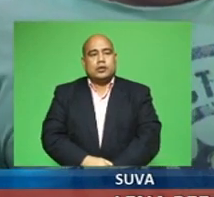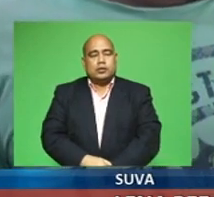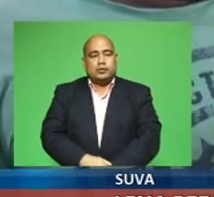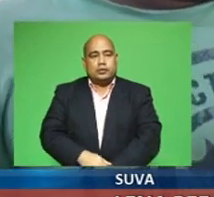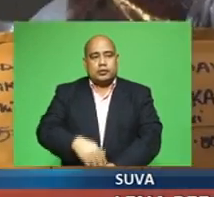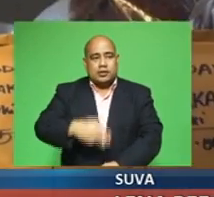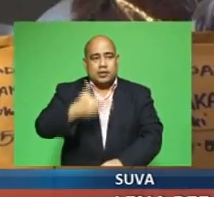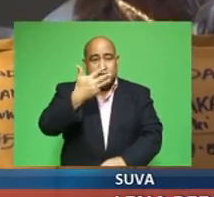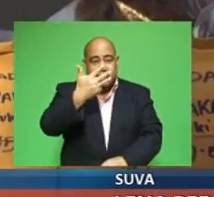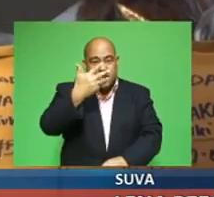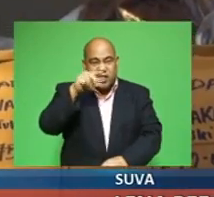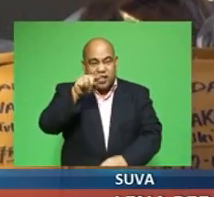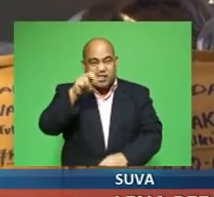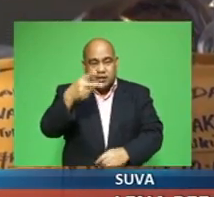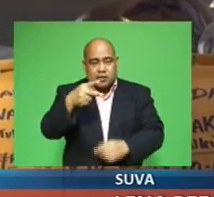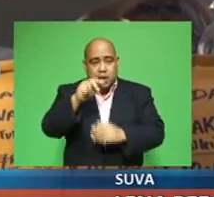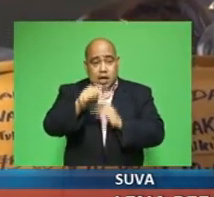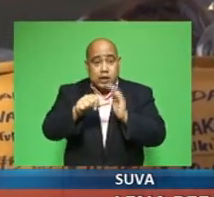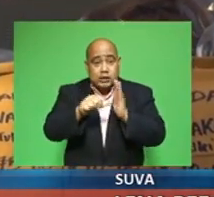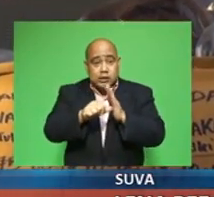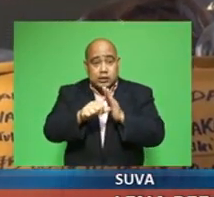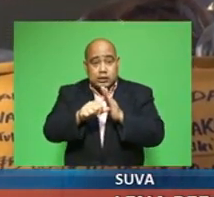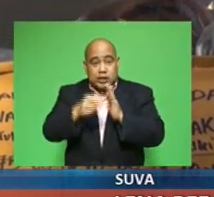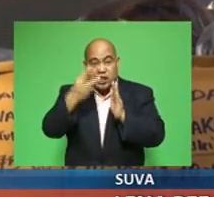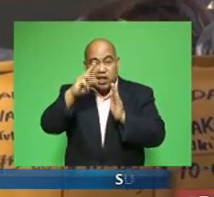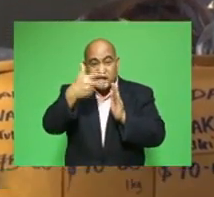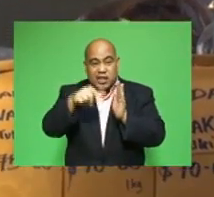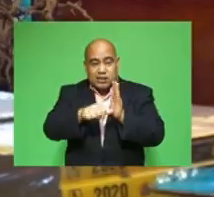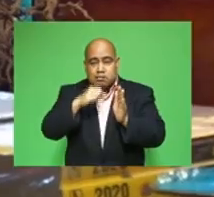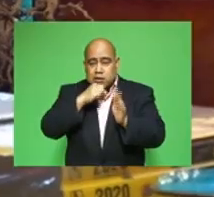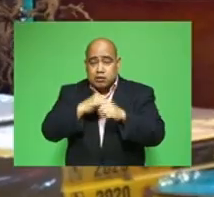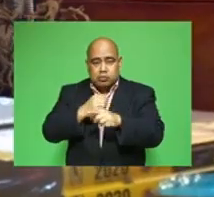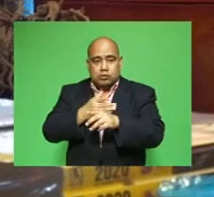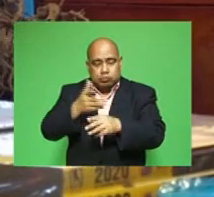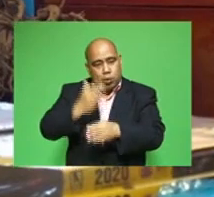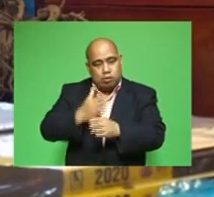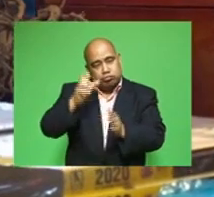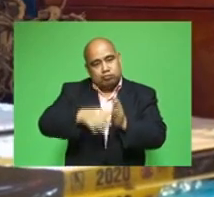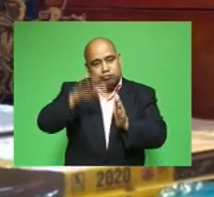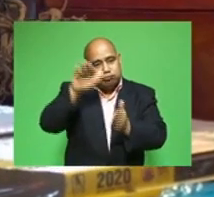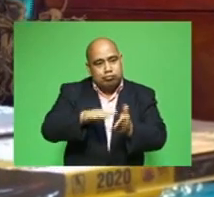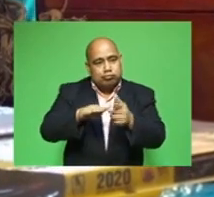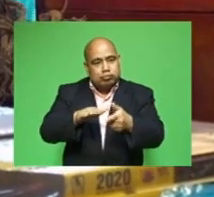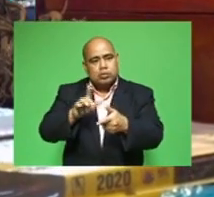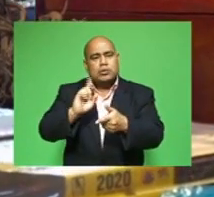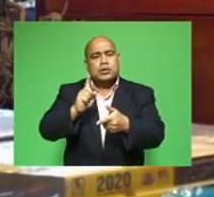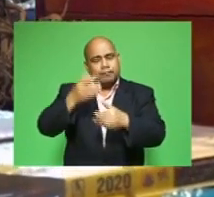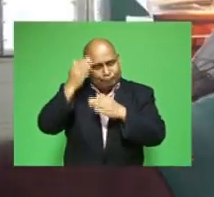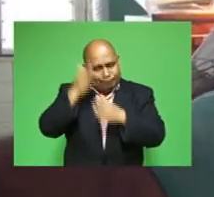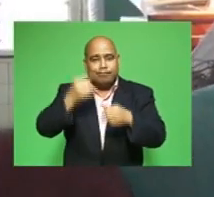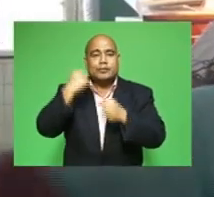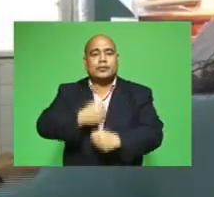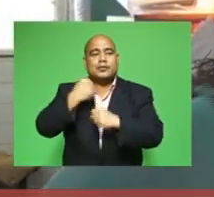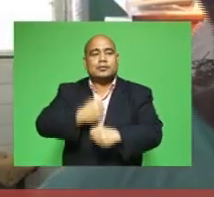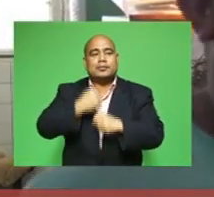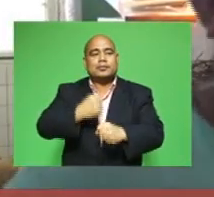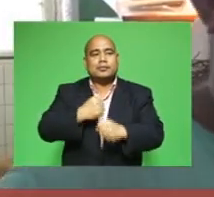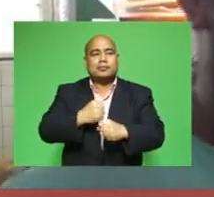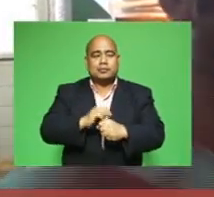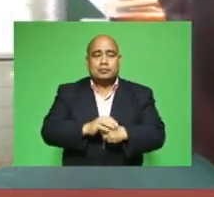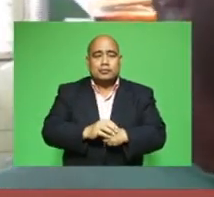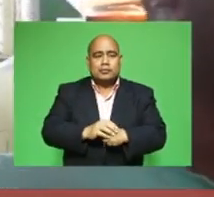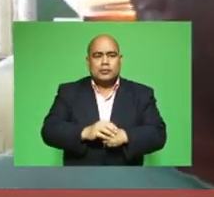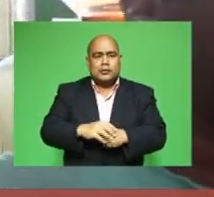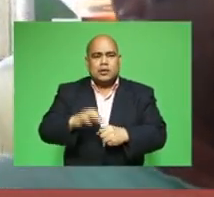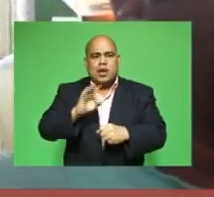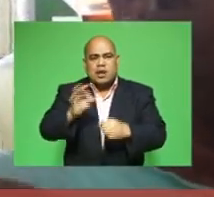Vilyame Samaj says the recent drop in price was only for pounded kava and not so much for raw waka. Waka, the price